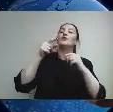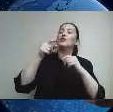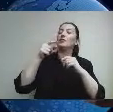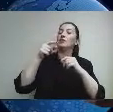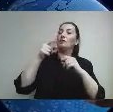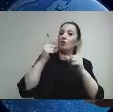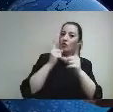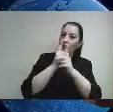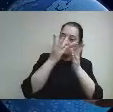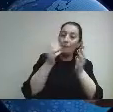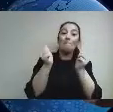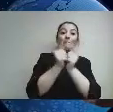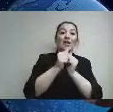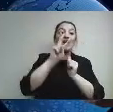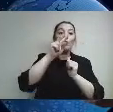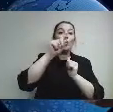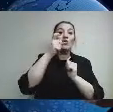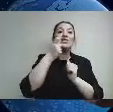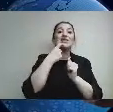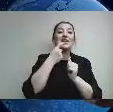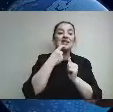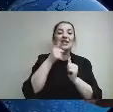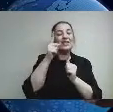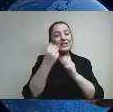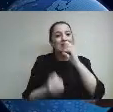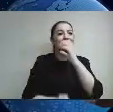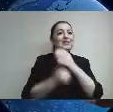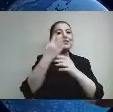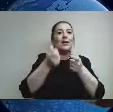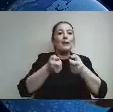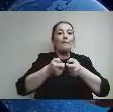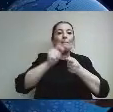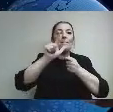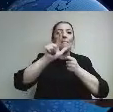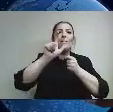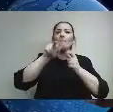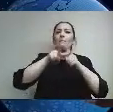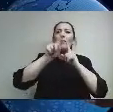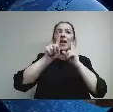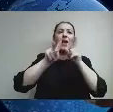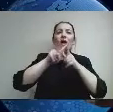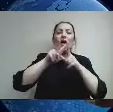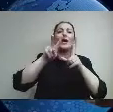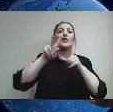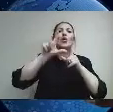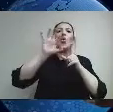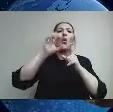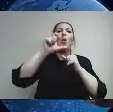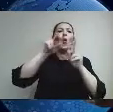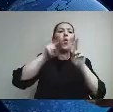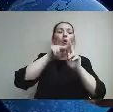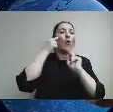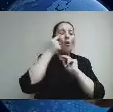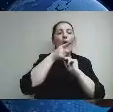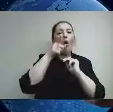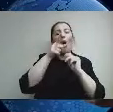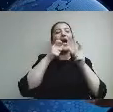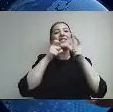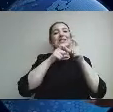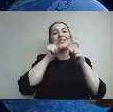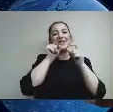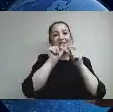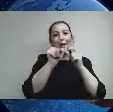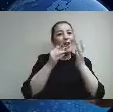Blind Look is about Sadriye's passion for entrepreneurship. Now,